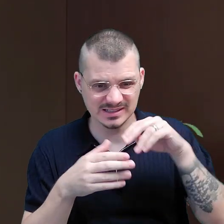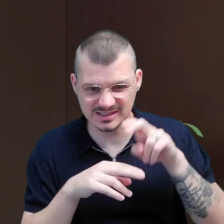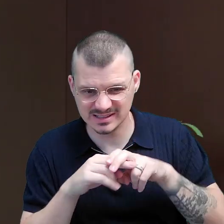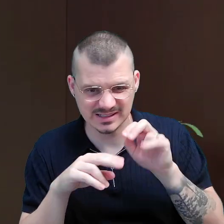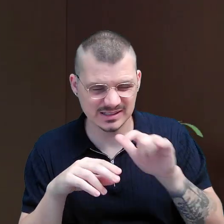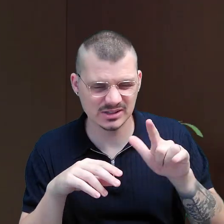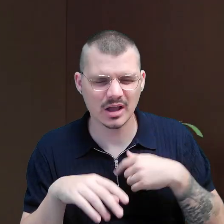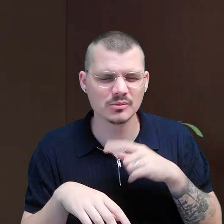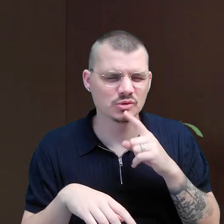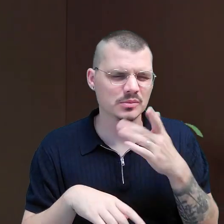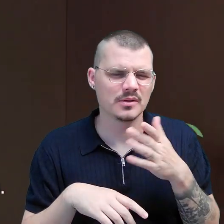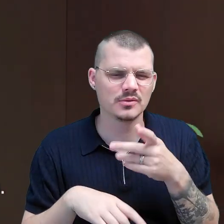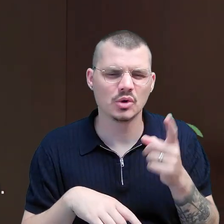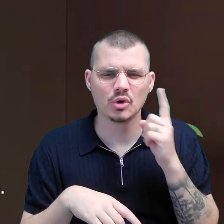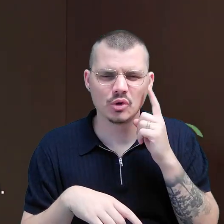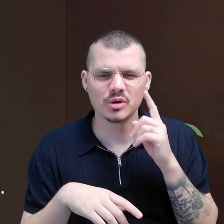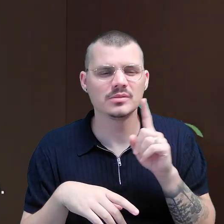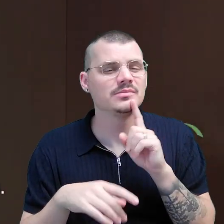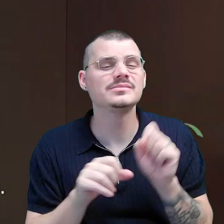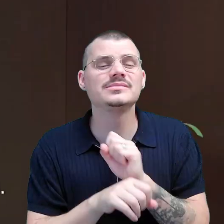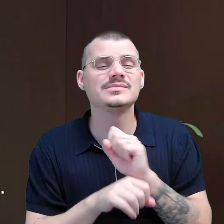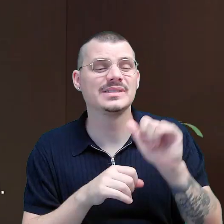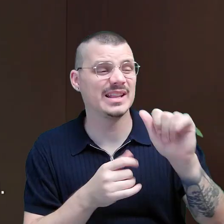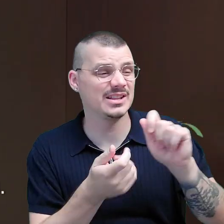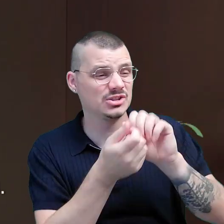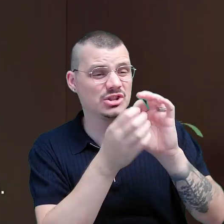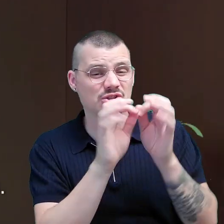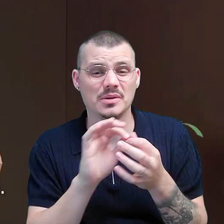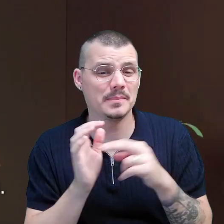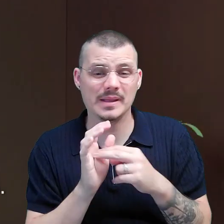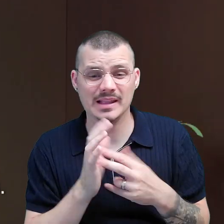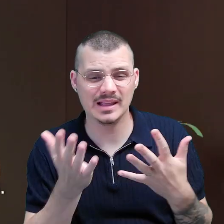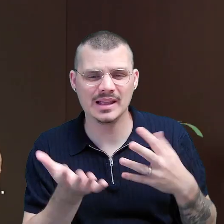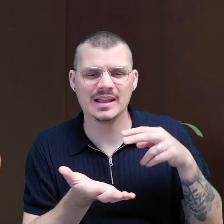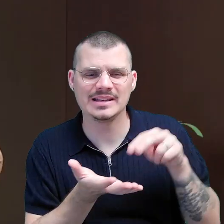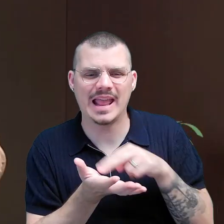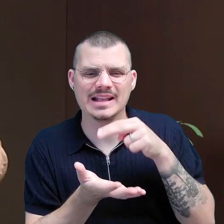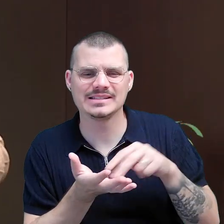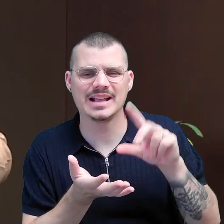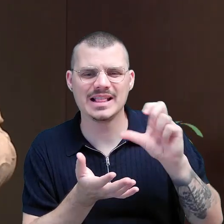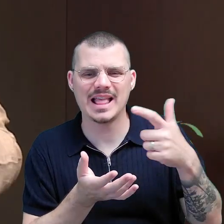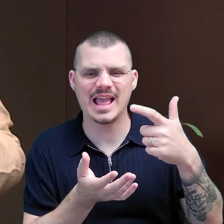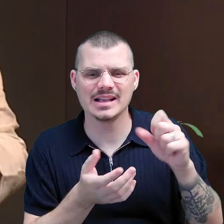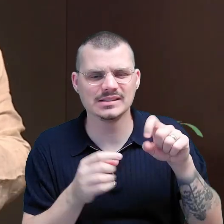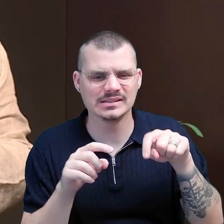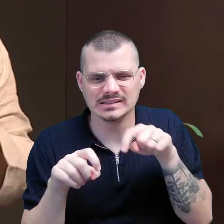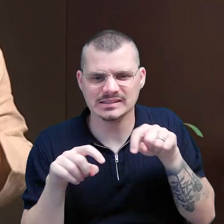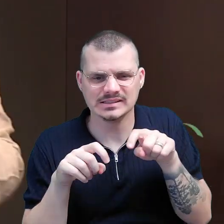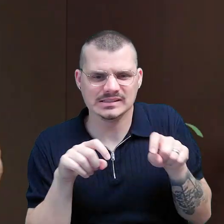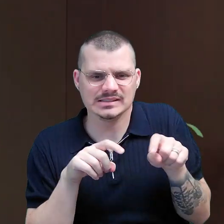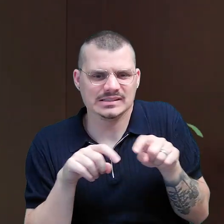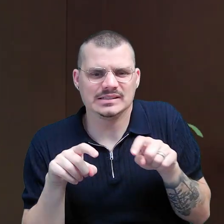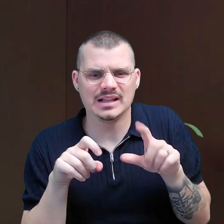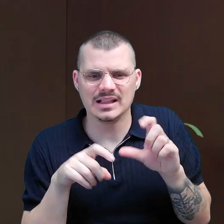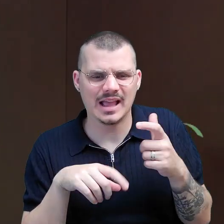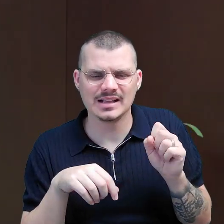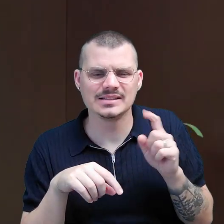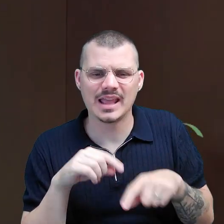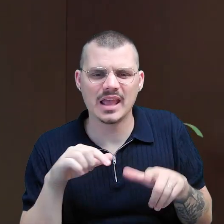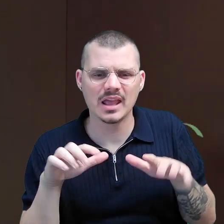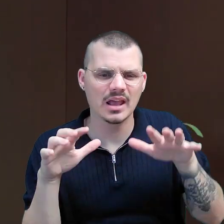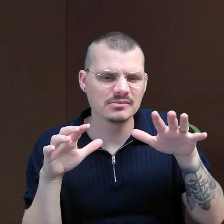akathisia. I'm sure you've heard the translation literally is dancing legs. The legs just can't get